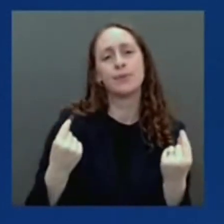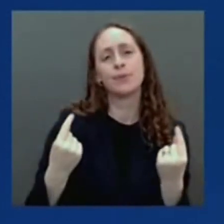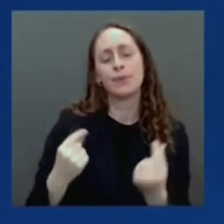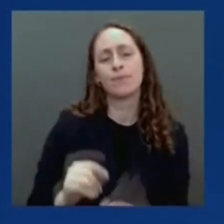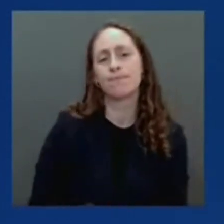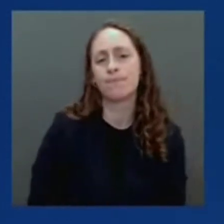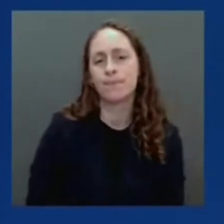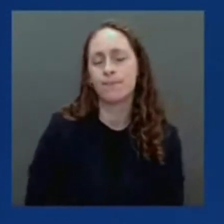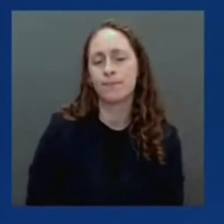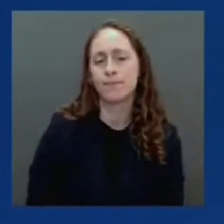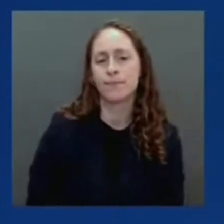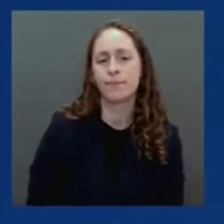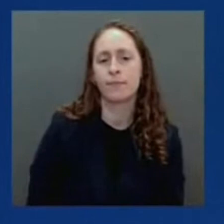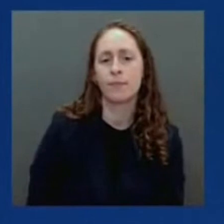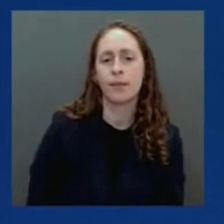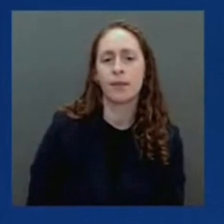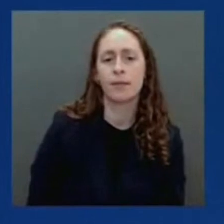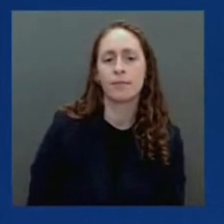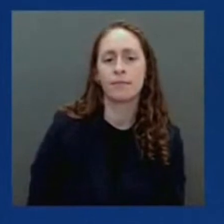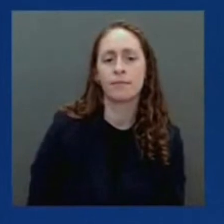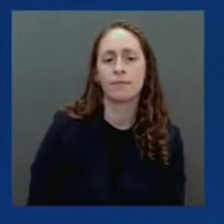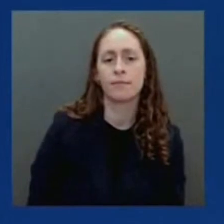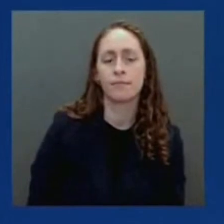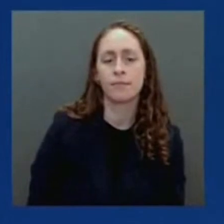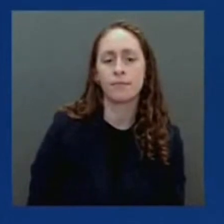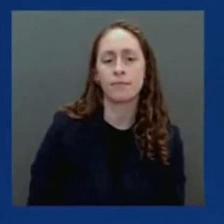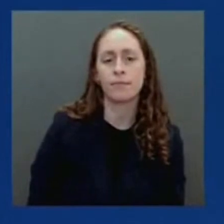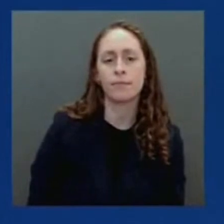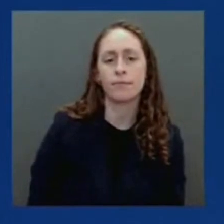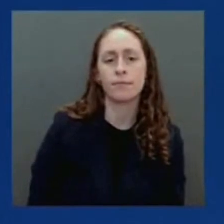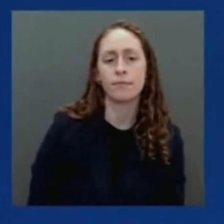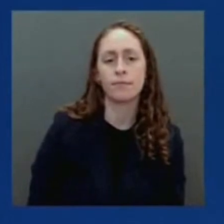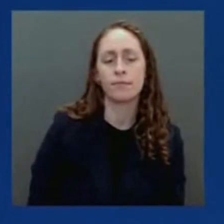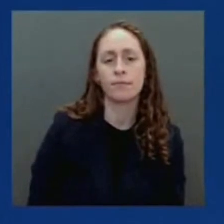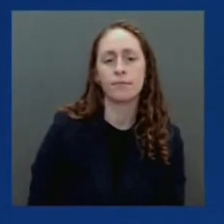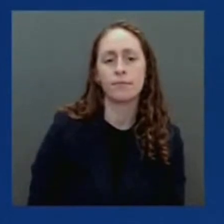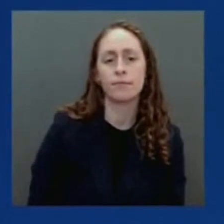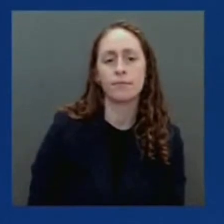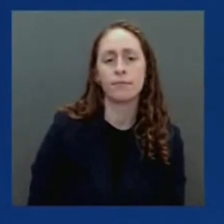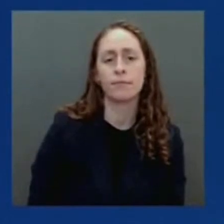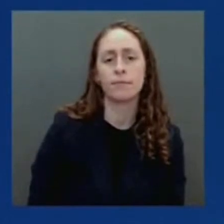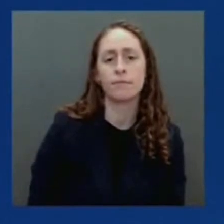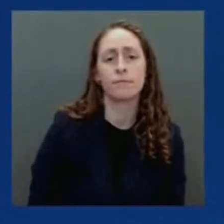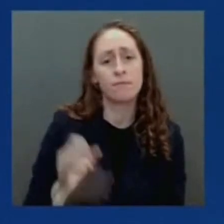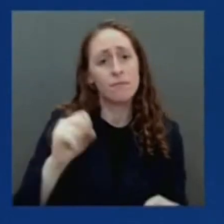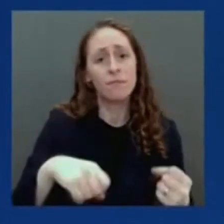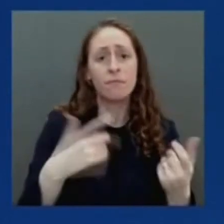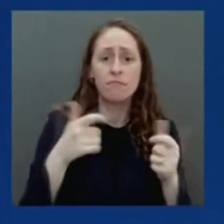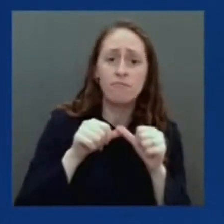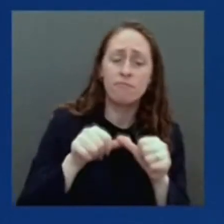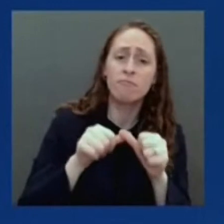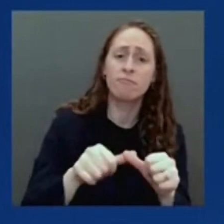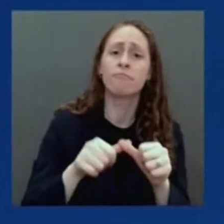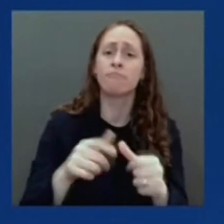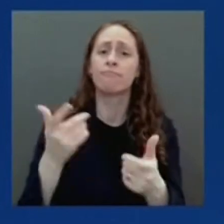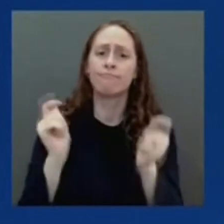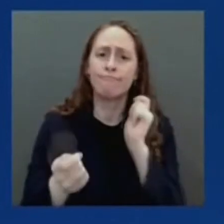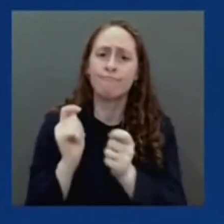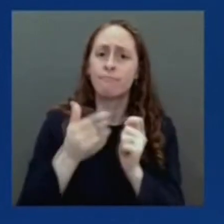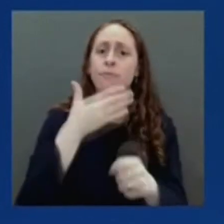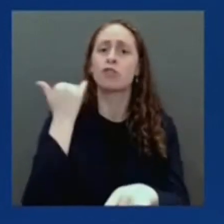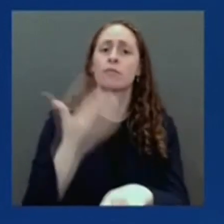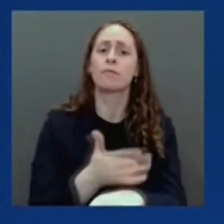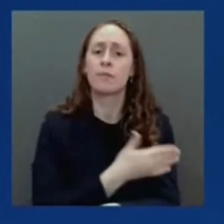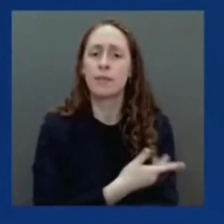for example, different platforms, different immunogen designs, development and discovery of new drugs. All of